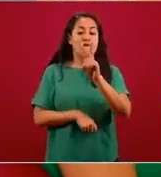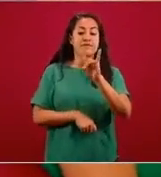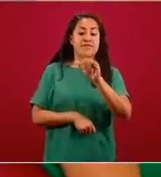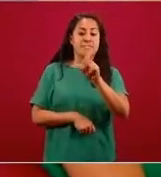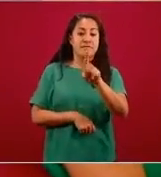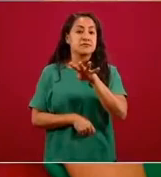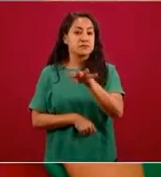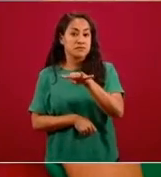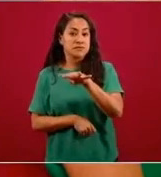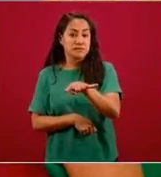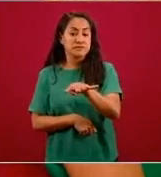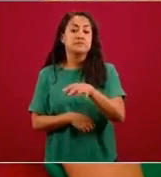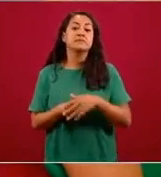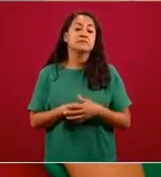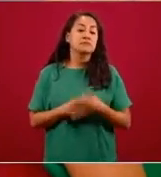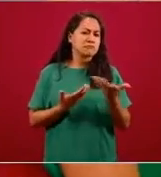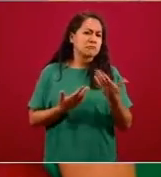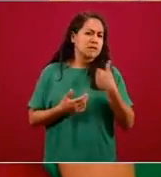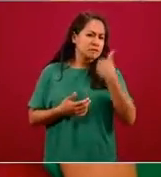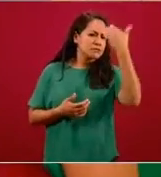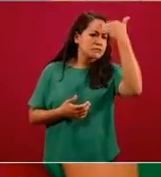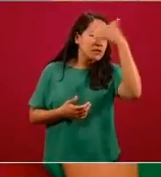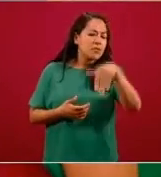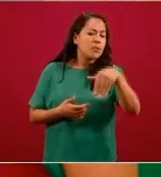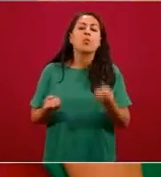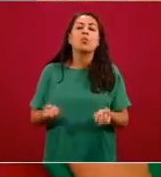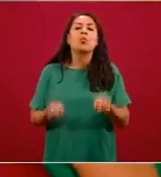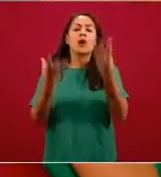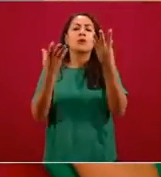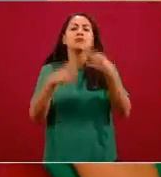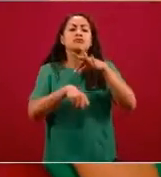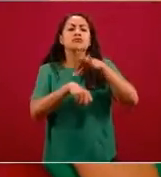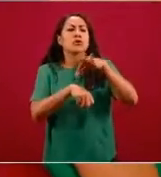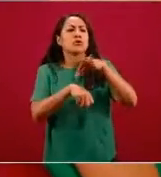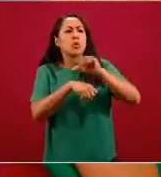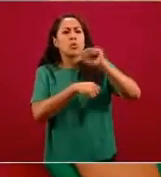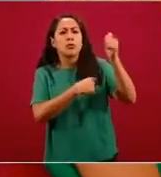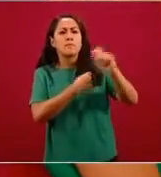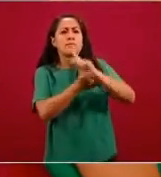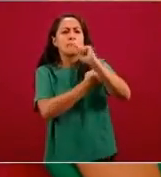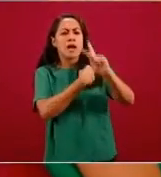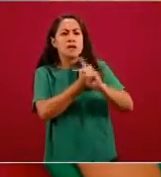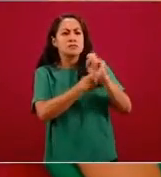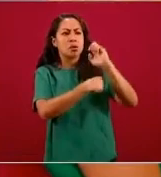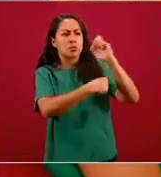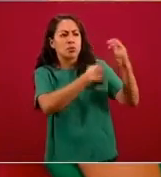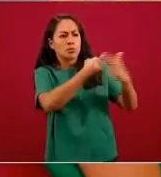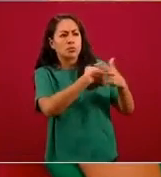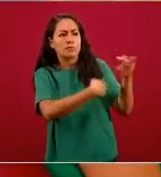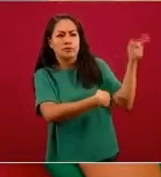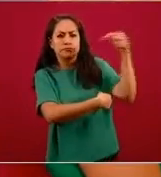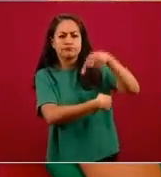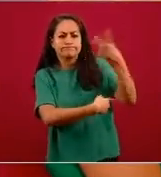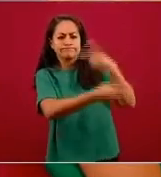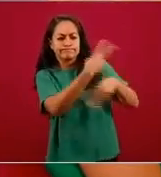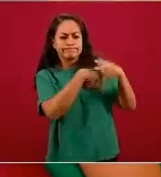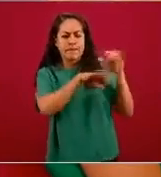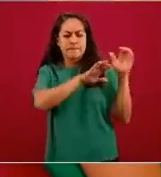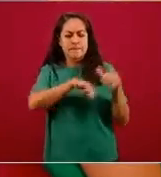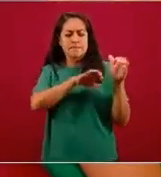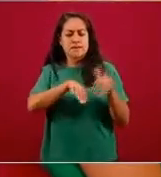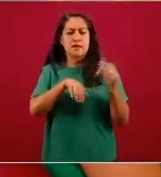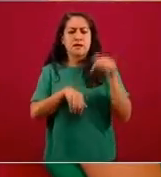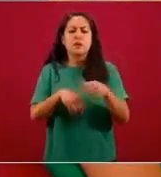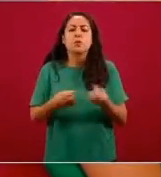health emergency. I'd like to ask you if you have a goal of how many foreign health professionals can